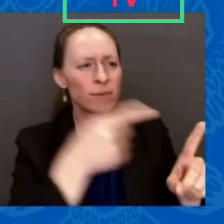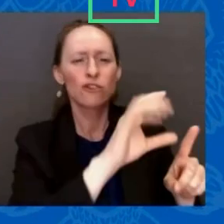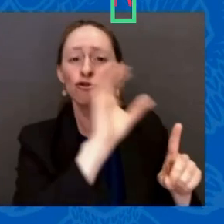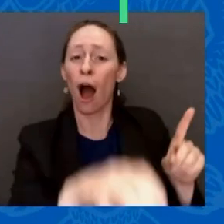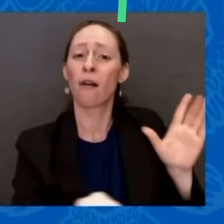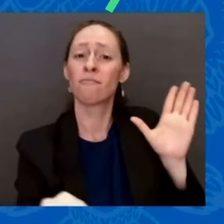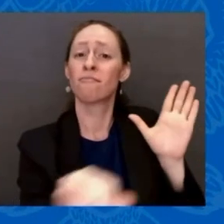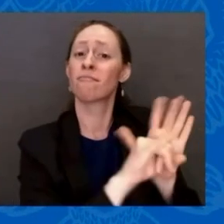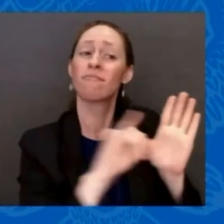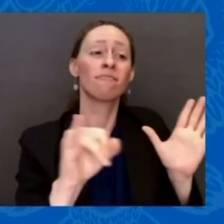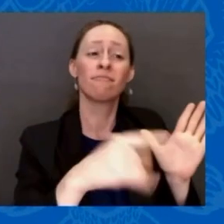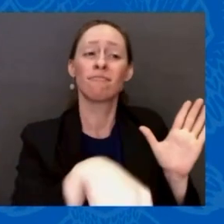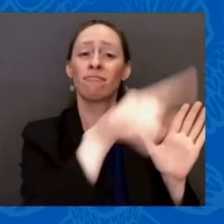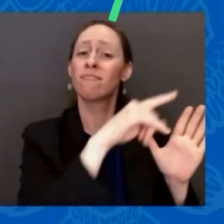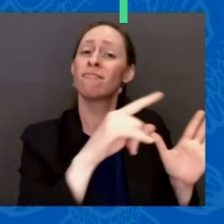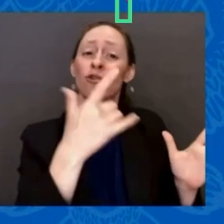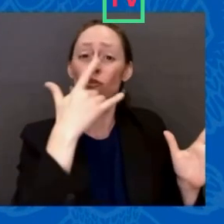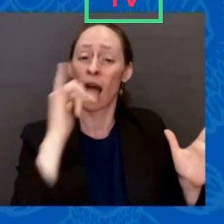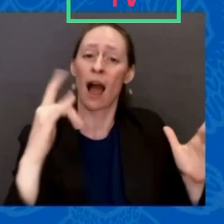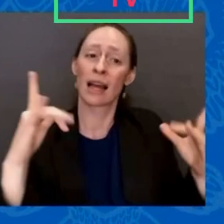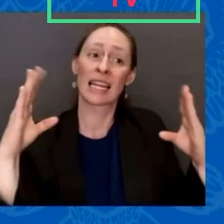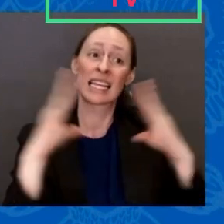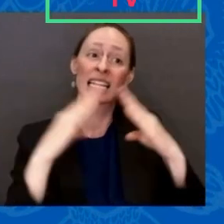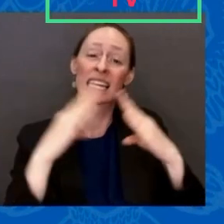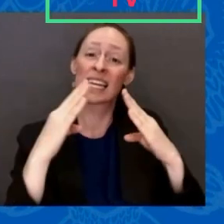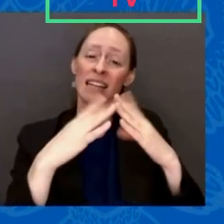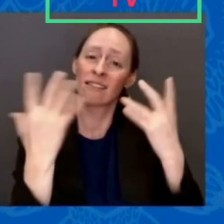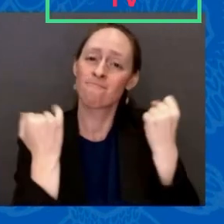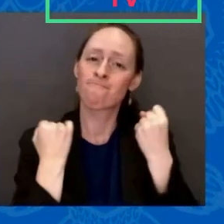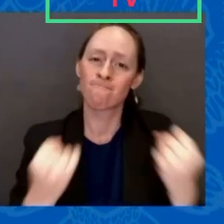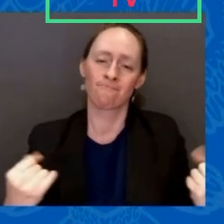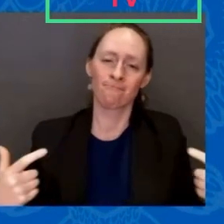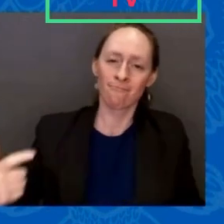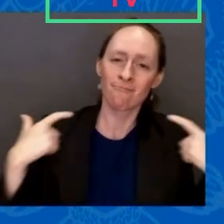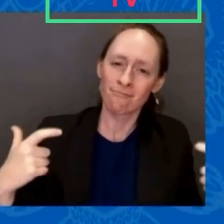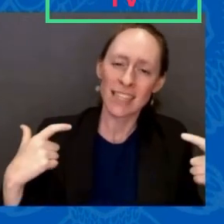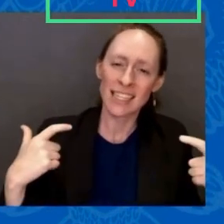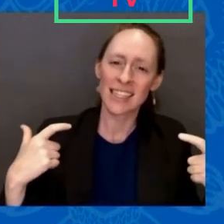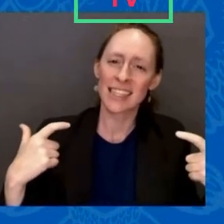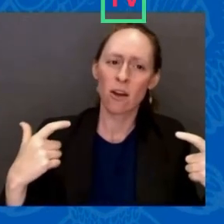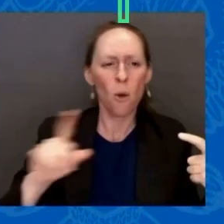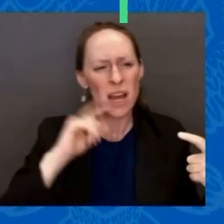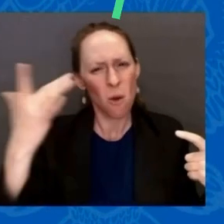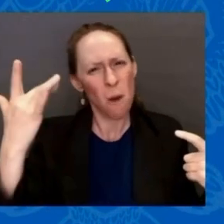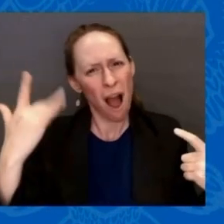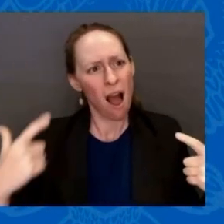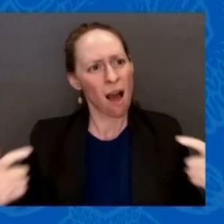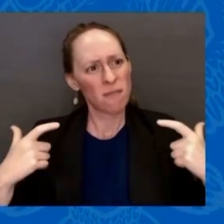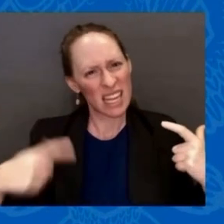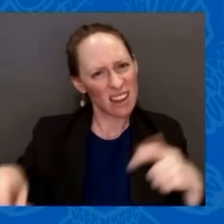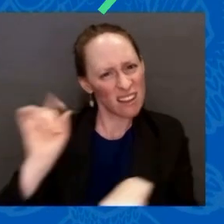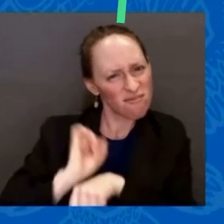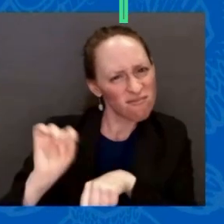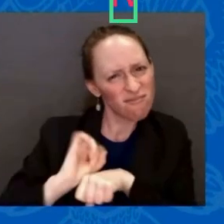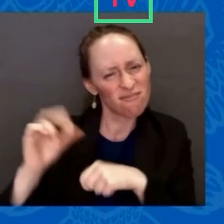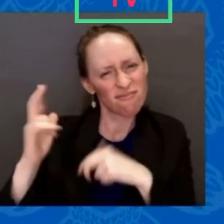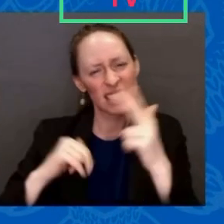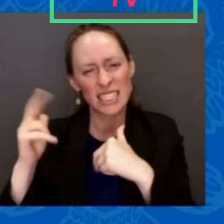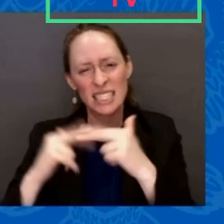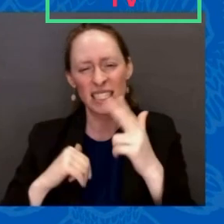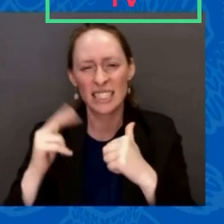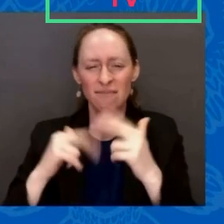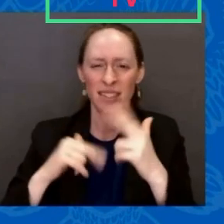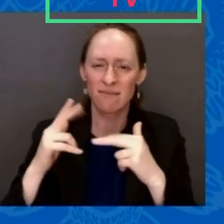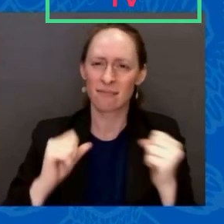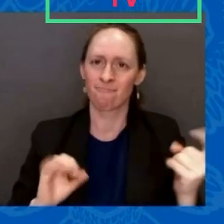were building this city, same time building the middle class. I'm here in Chicago today for the first quarter of the 21st